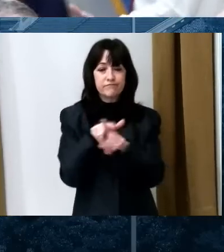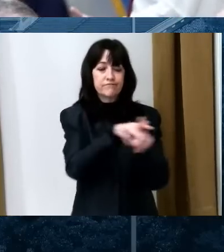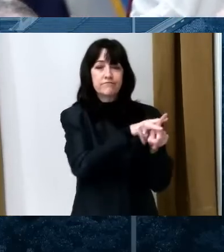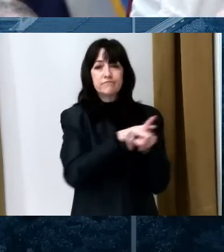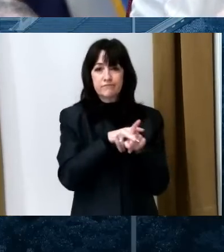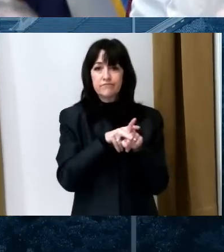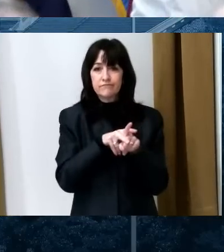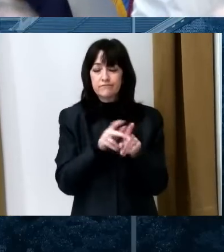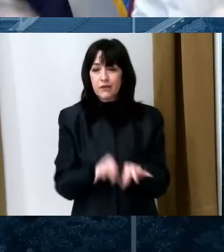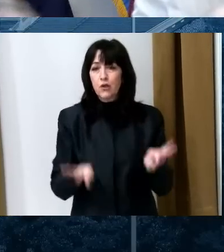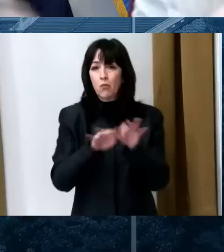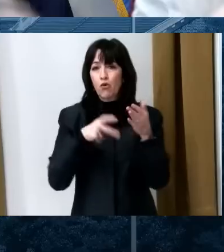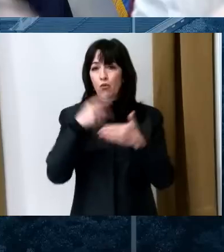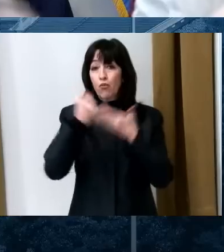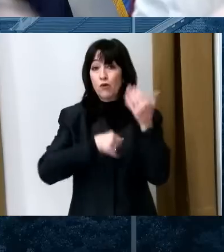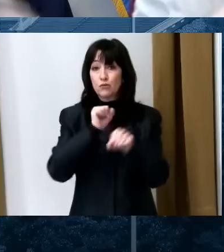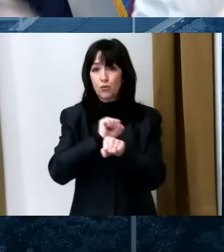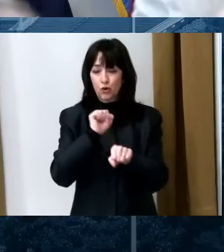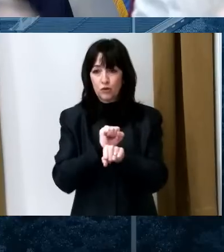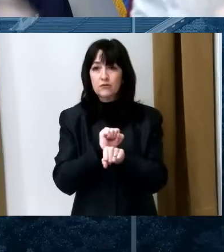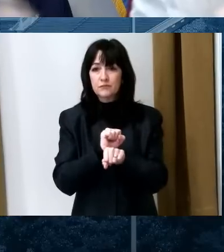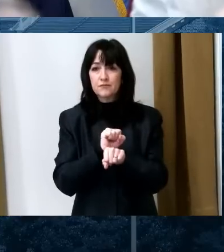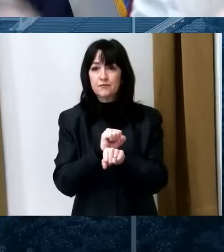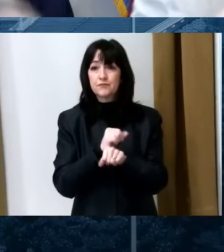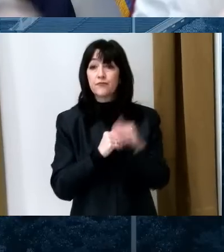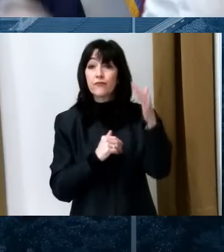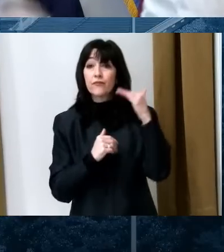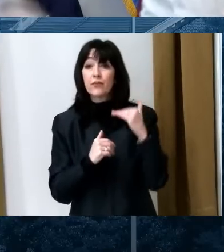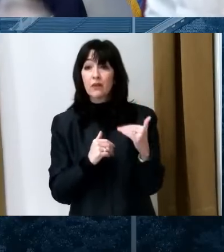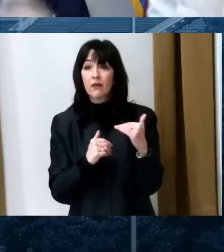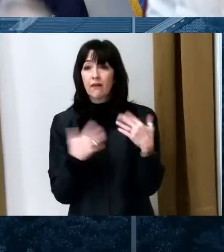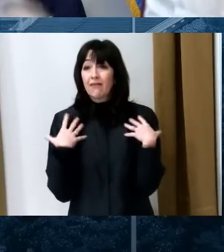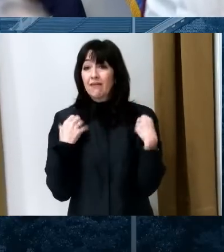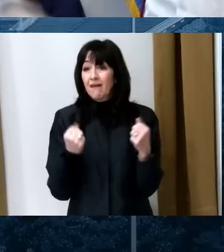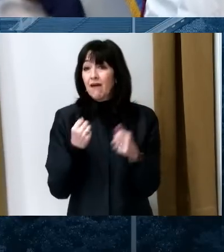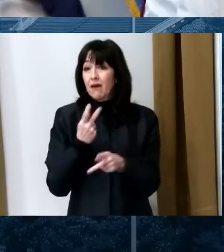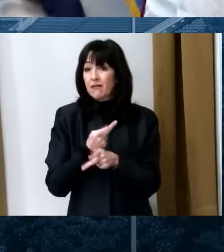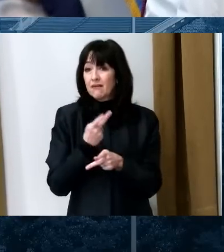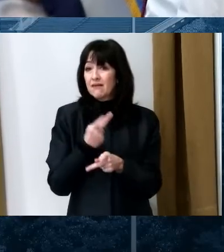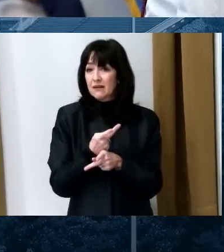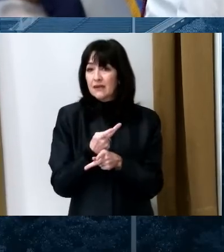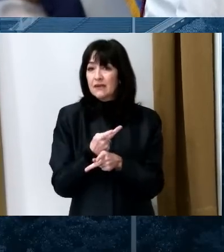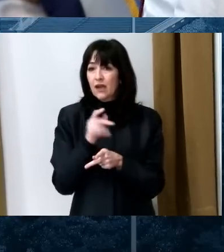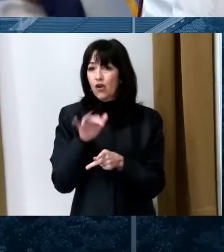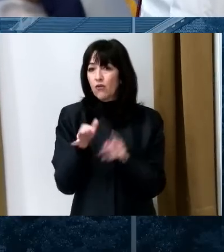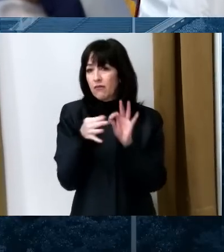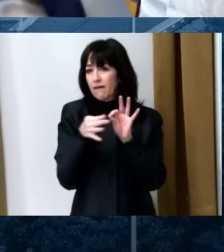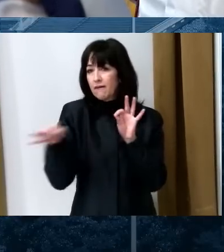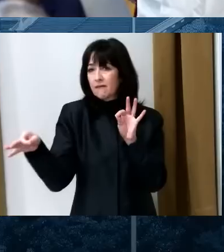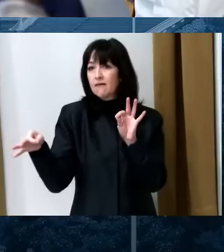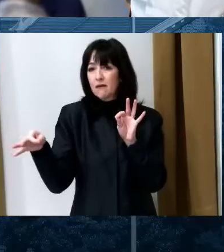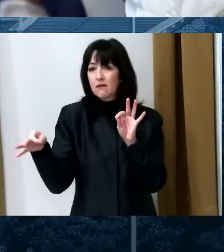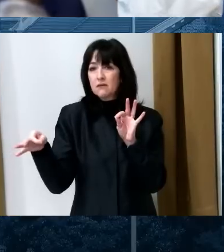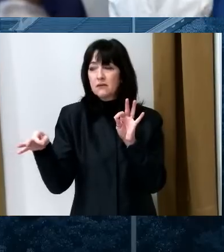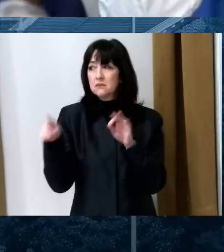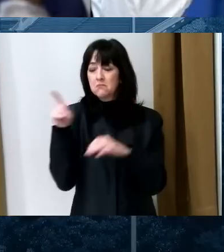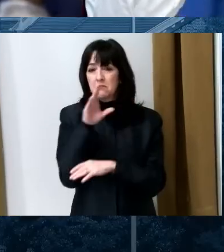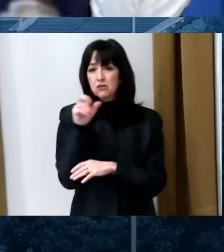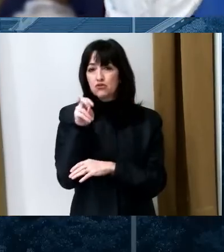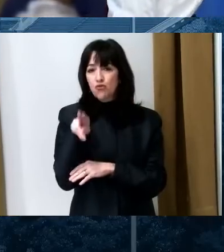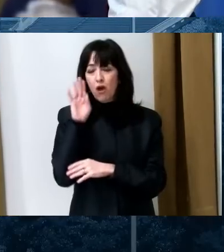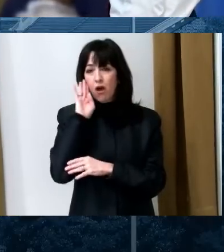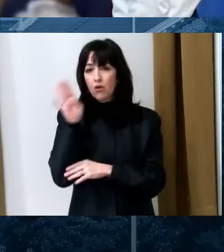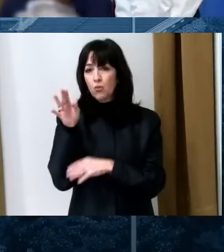supplemental, that's mostly health care in that particular line item, and Saran will talk a little